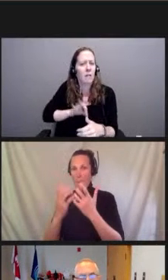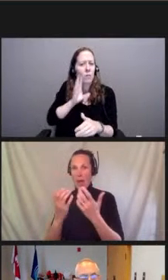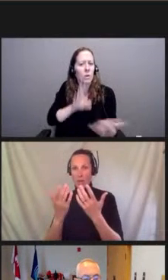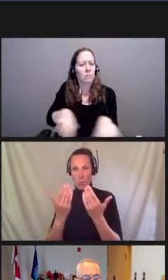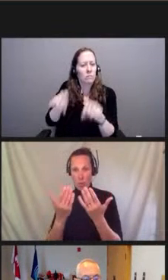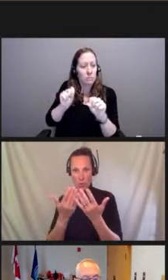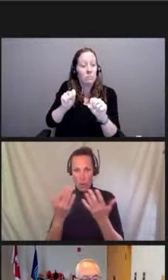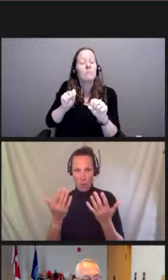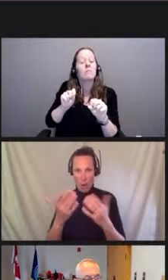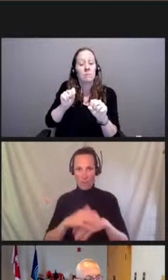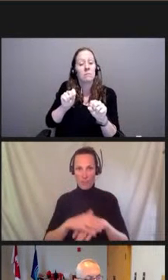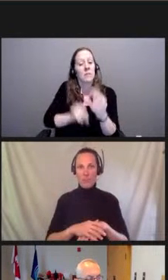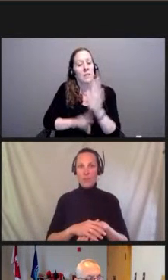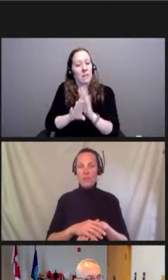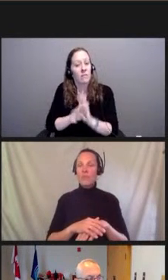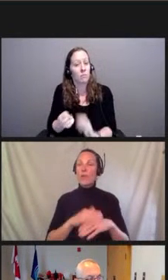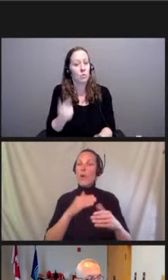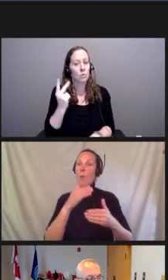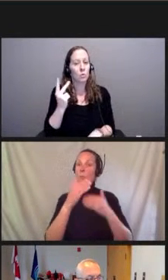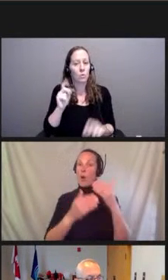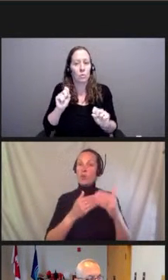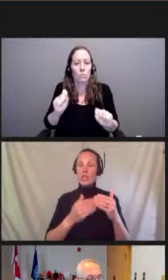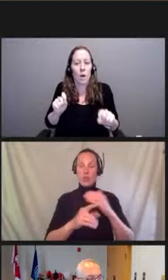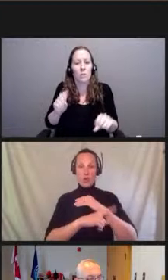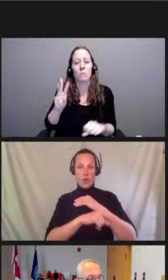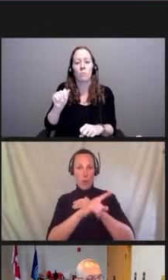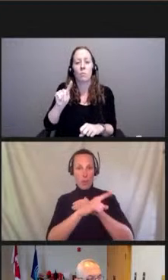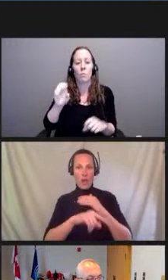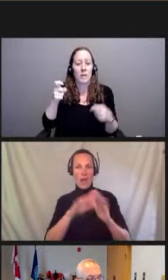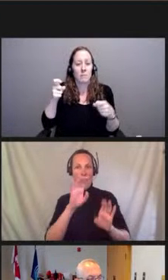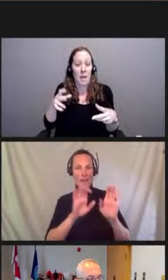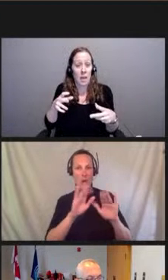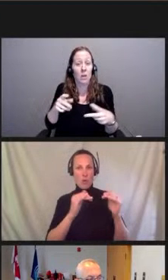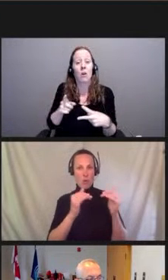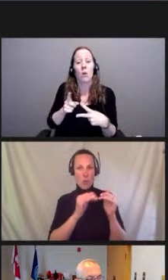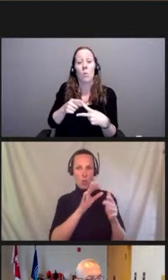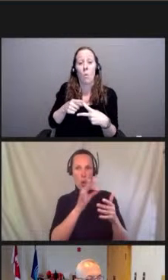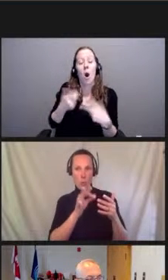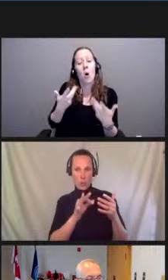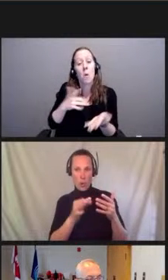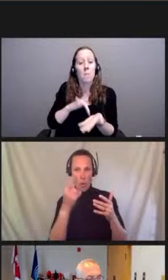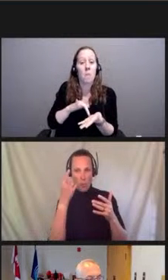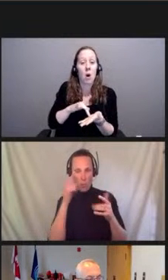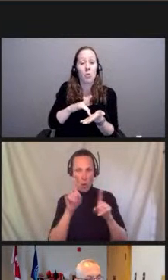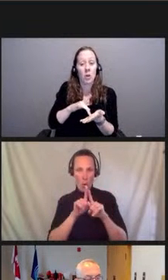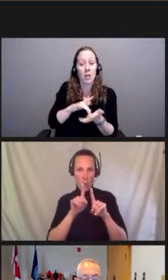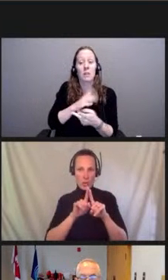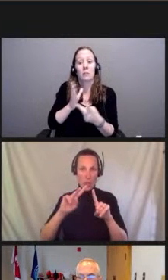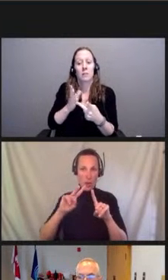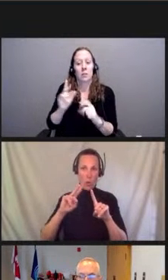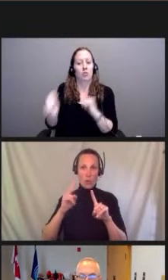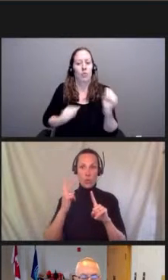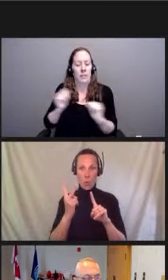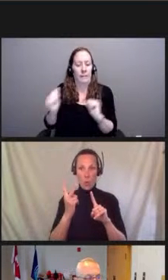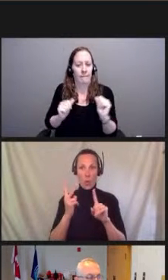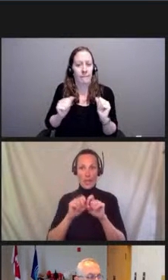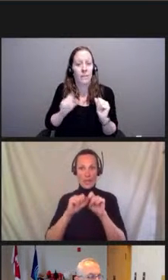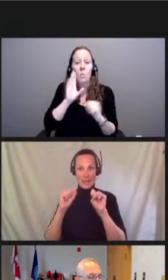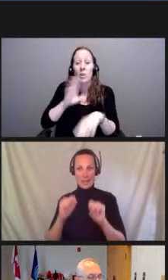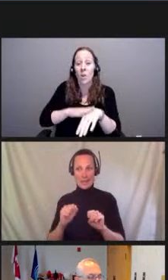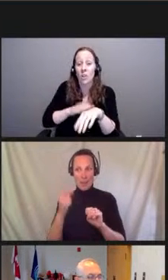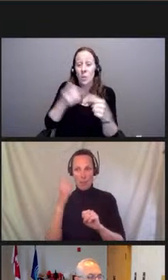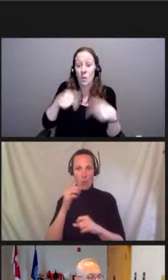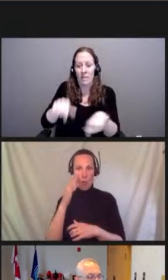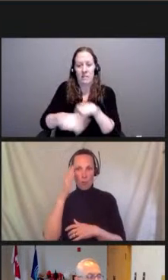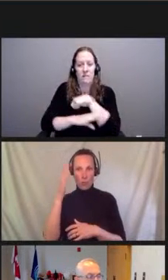2 potential waste management systems, one moderate and one aggressive, that will go out for consultation this fall. Then we